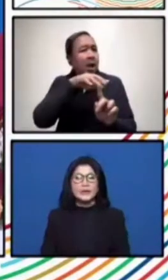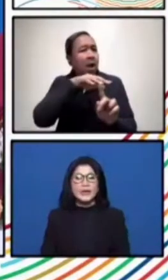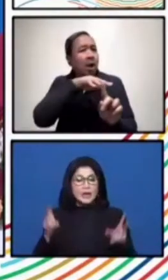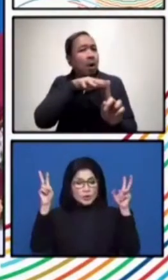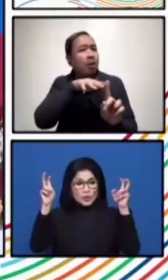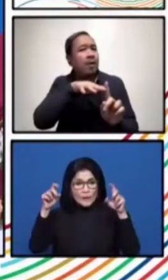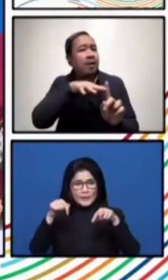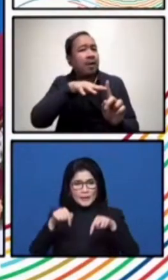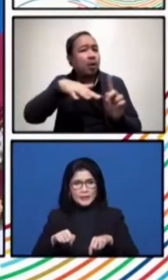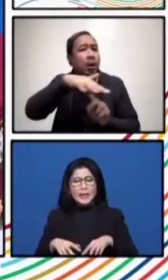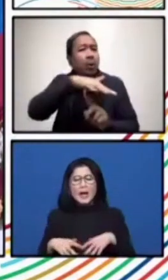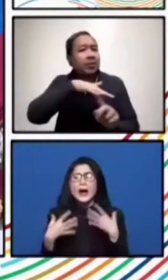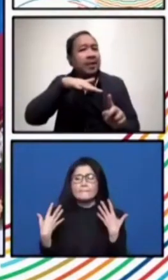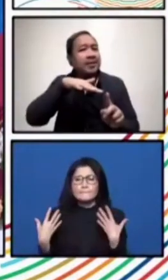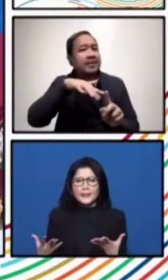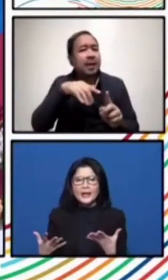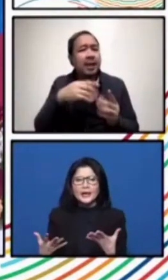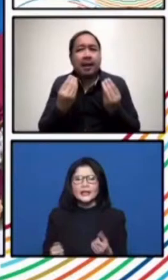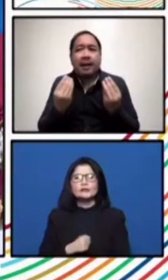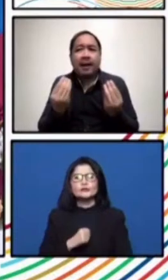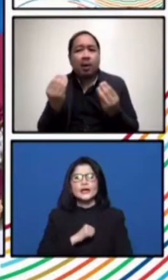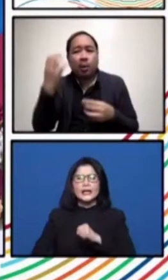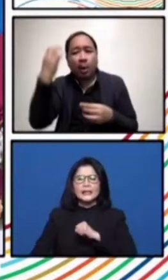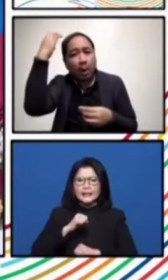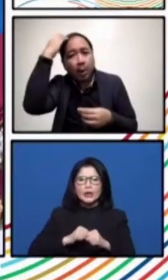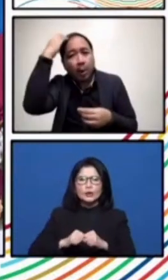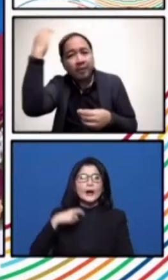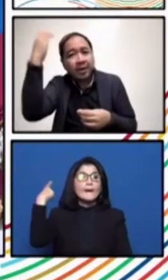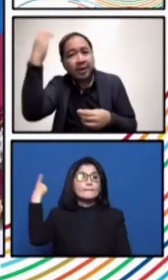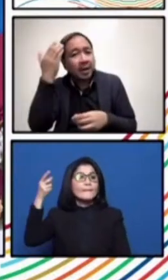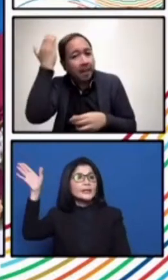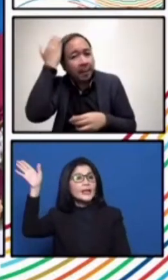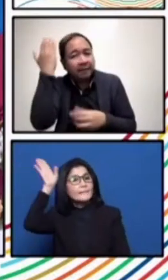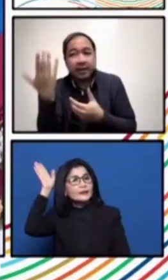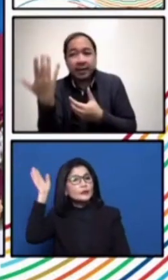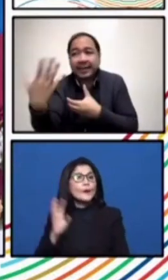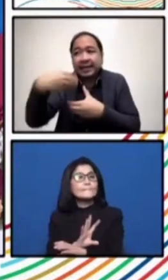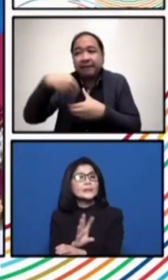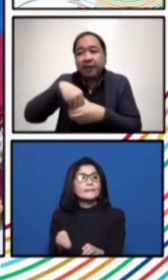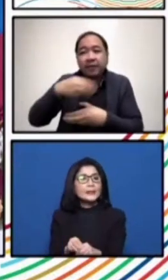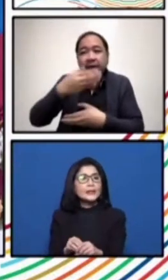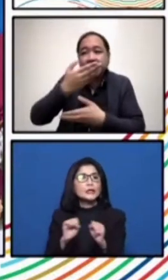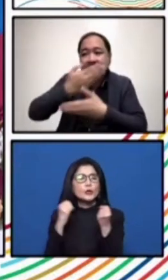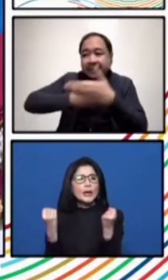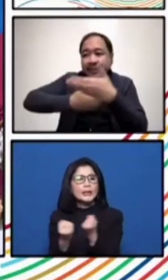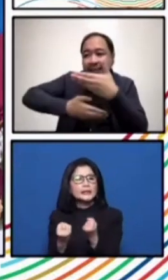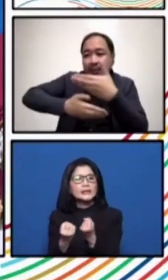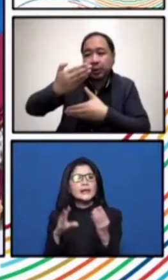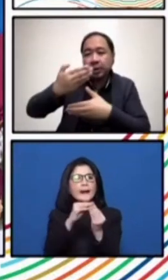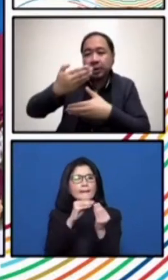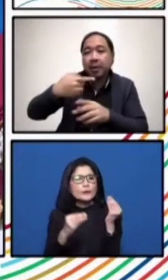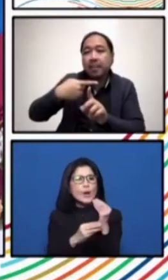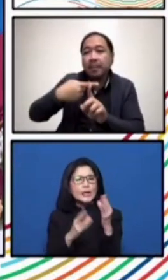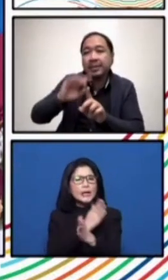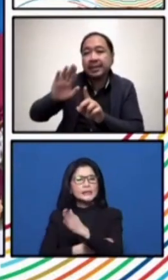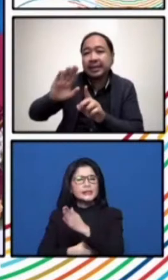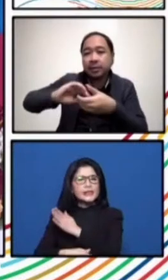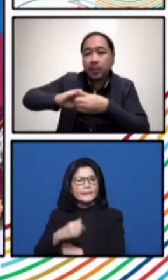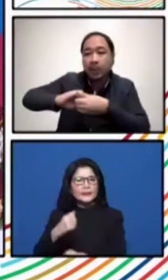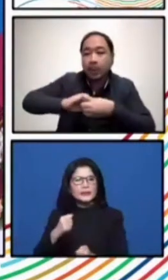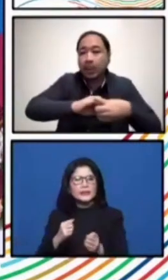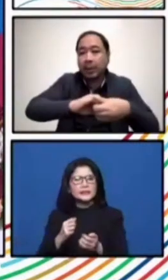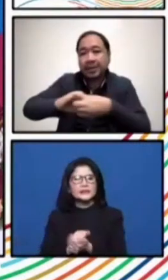Maldives done to engage person with disability and their representative organizations in the countries